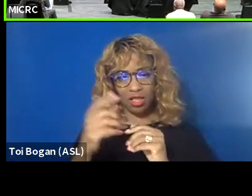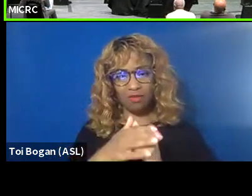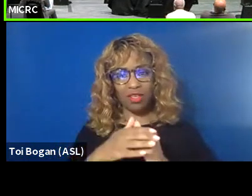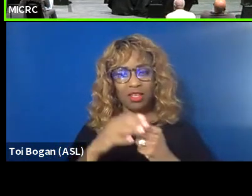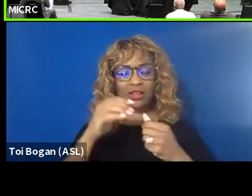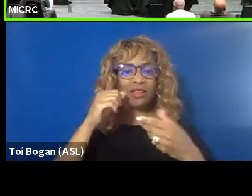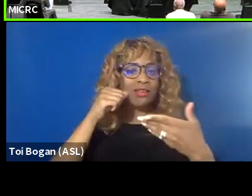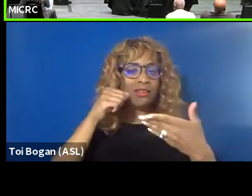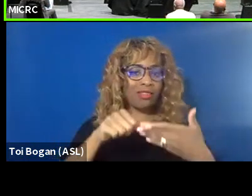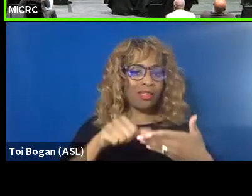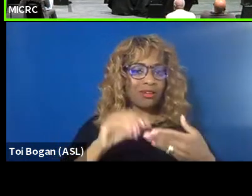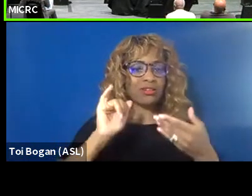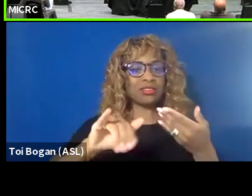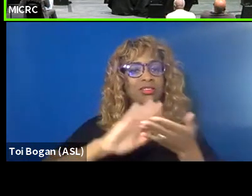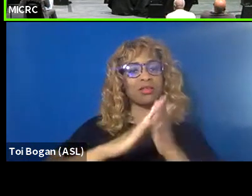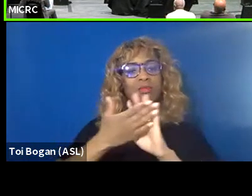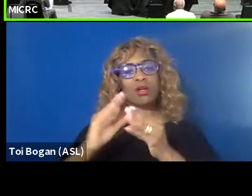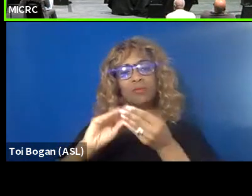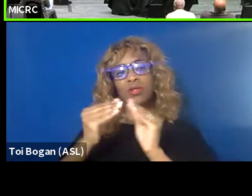Correspondence number 12,